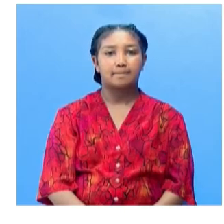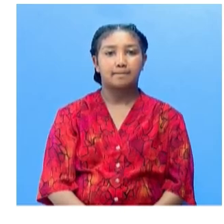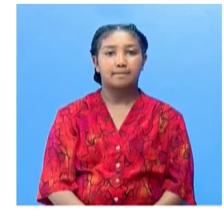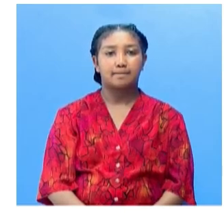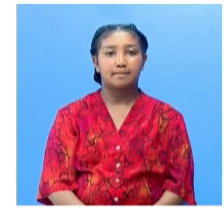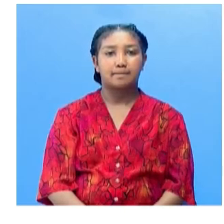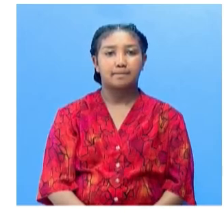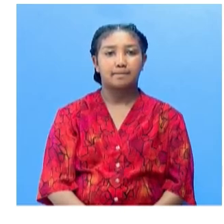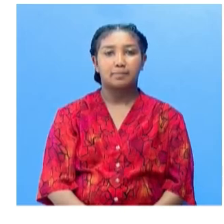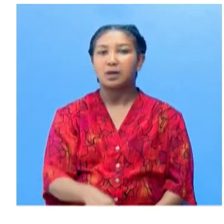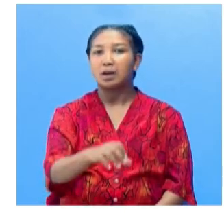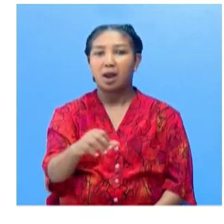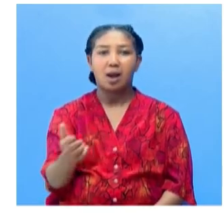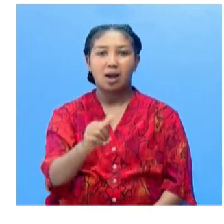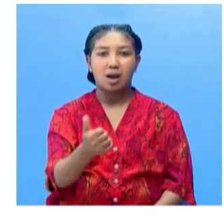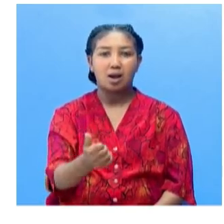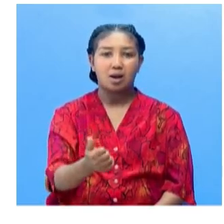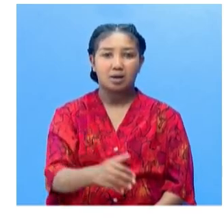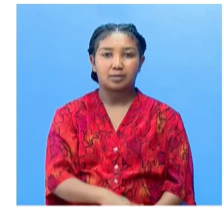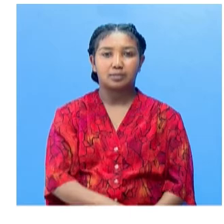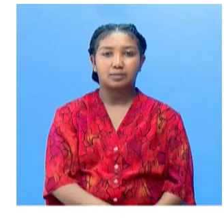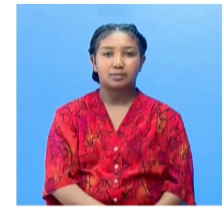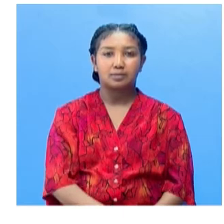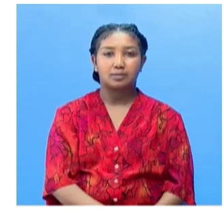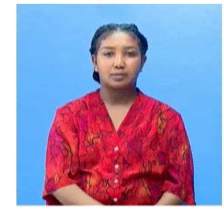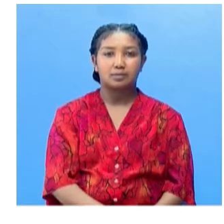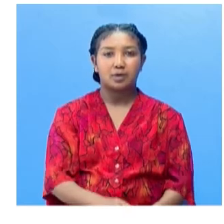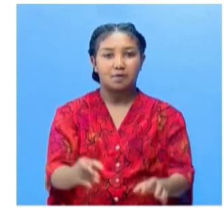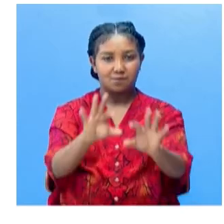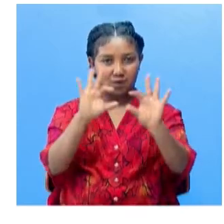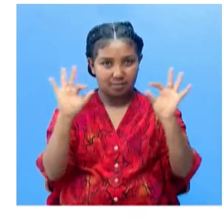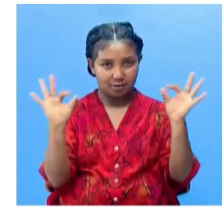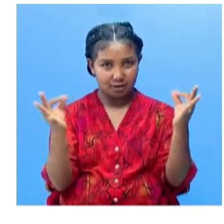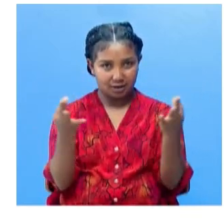yes. What else do we say? Yeah, there is also family,